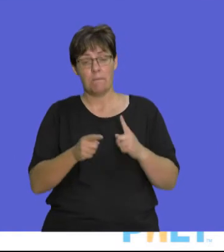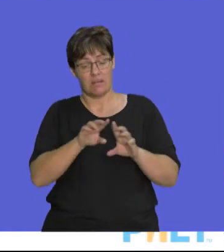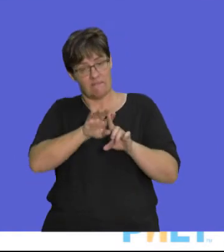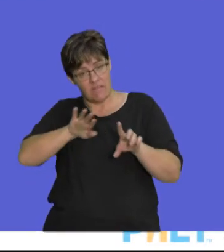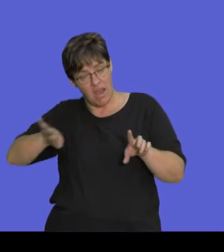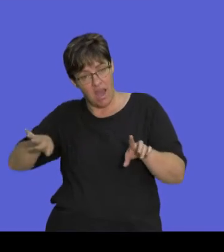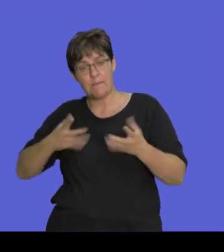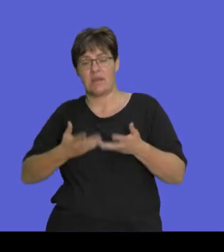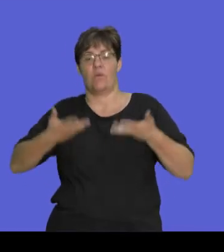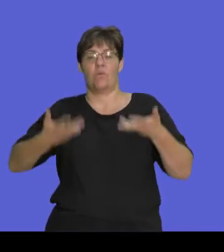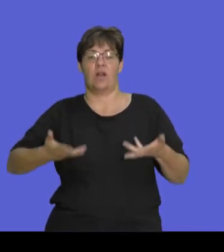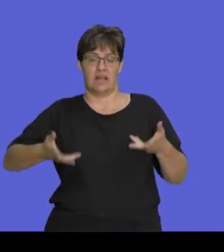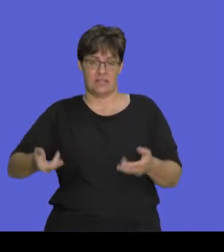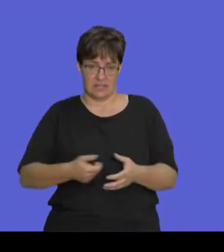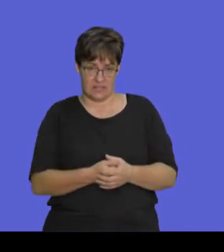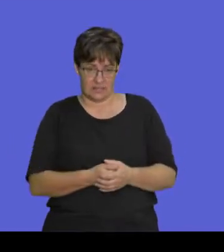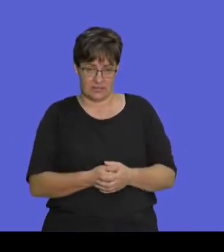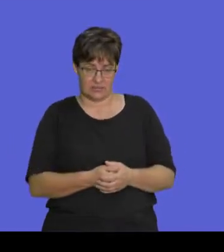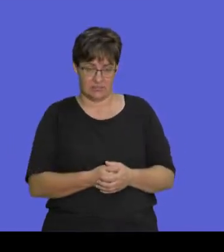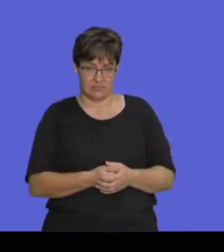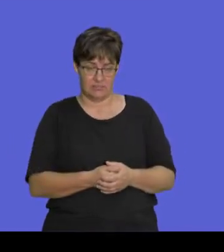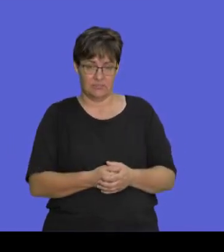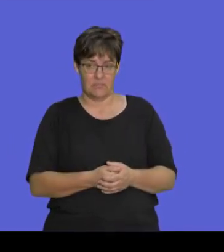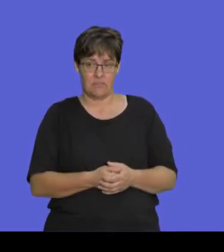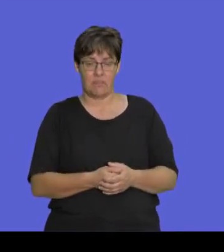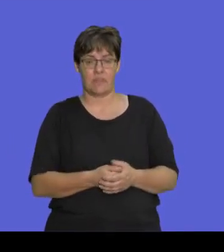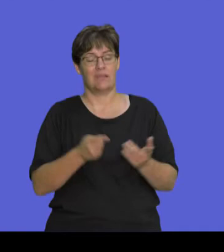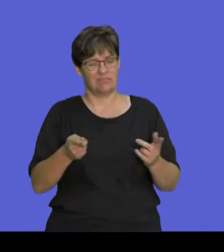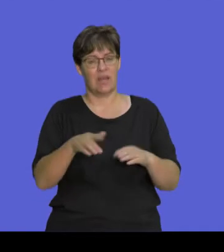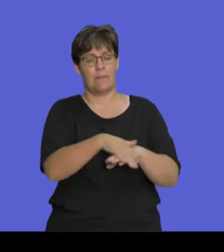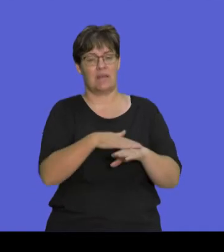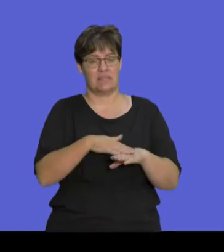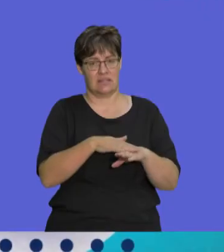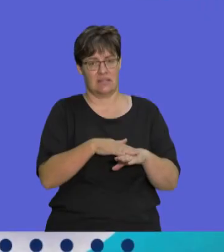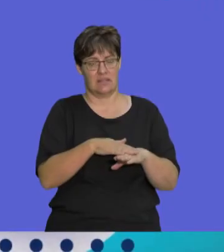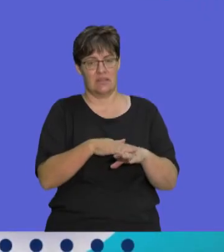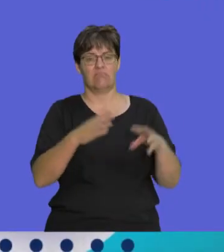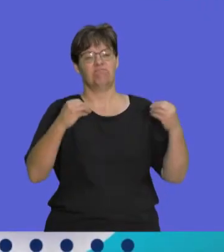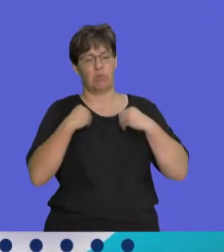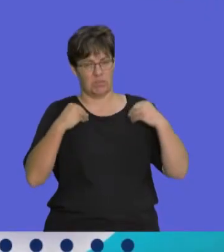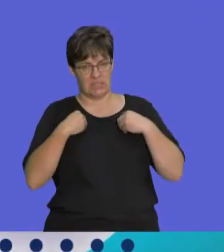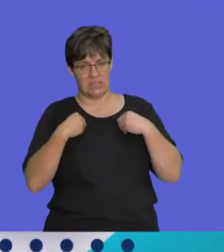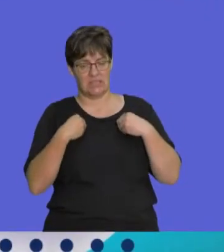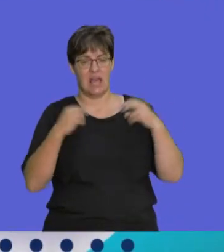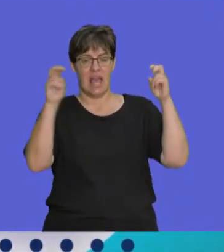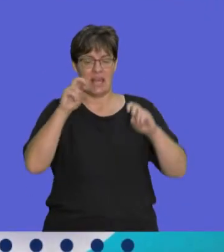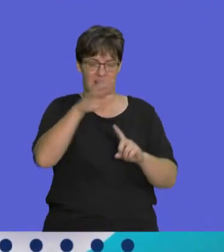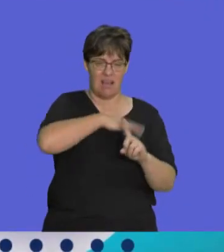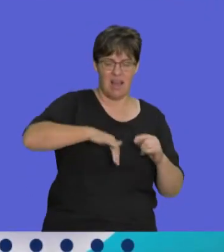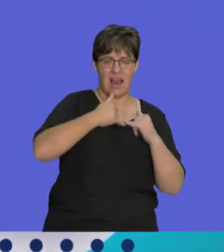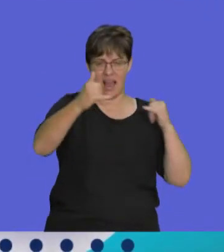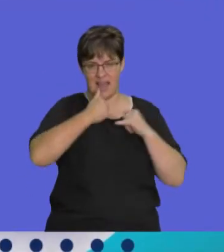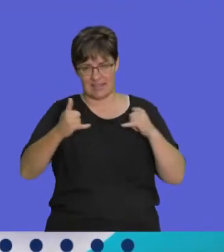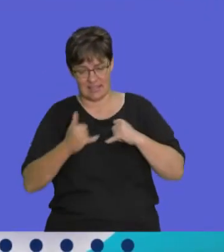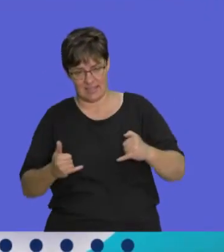next segment, right? So this is basically the properties of the electric field lines as we have demonstrated in as far as